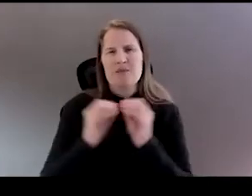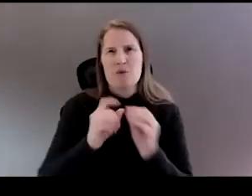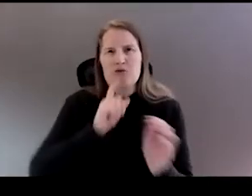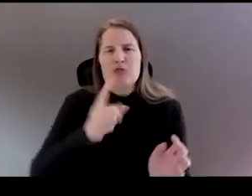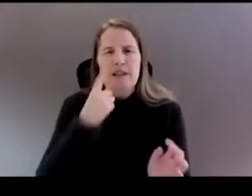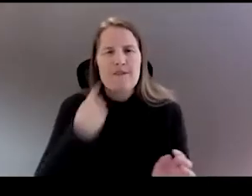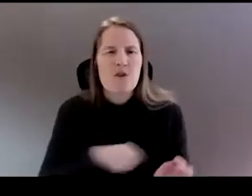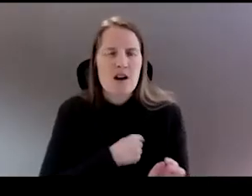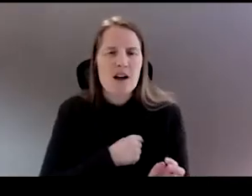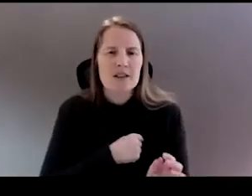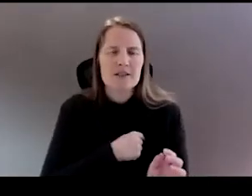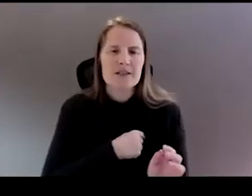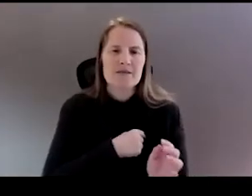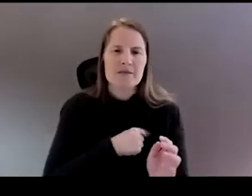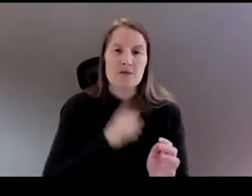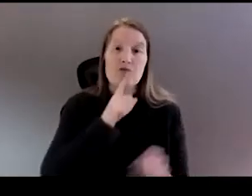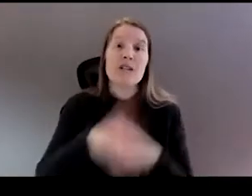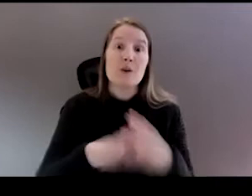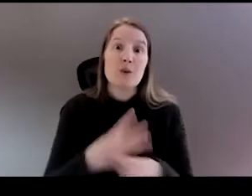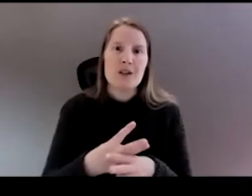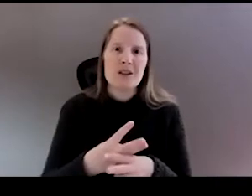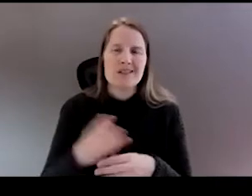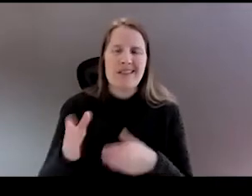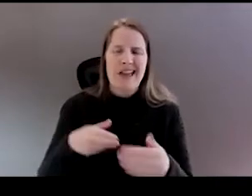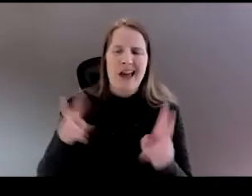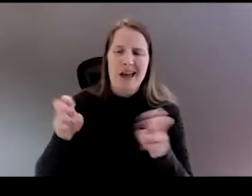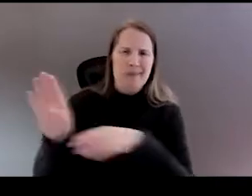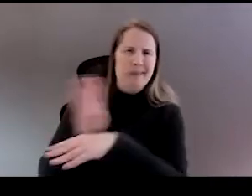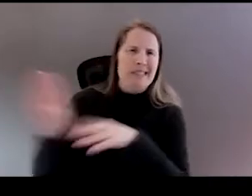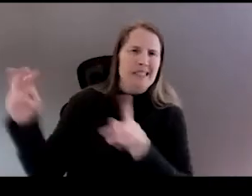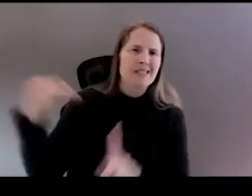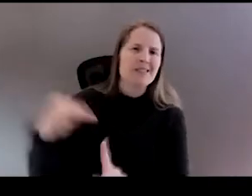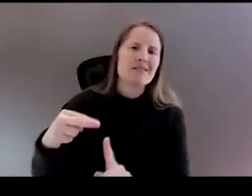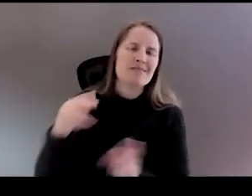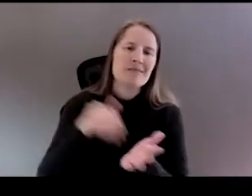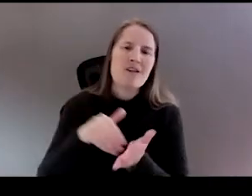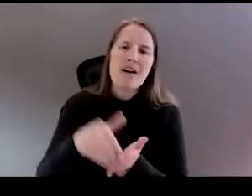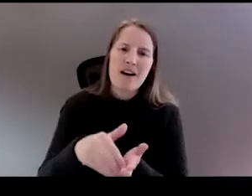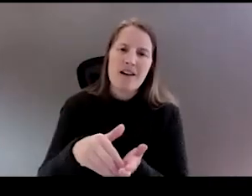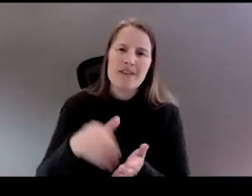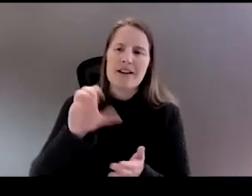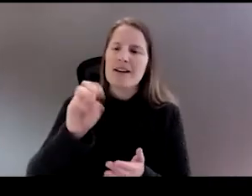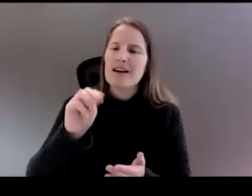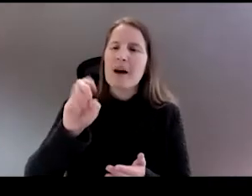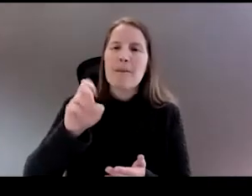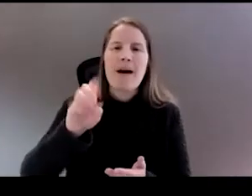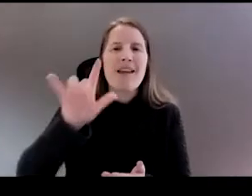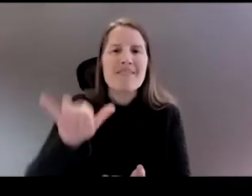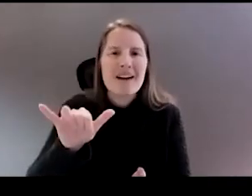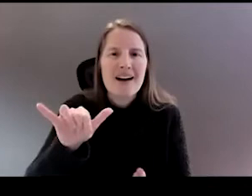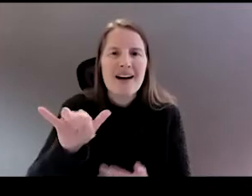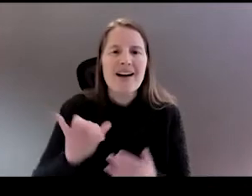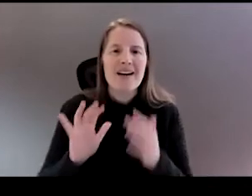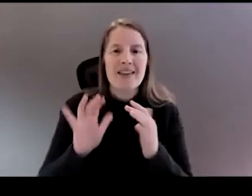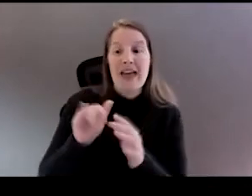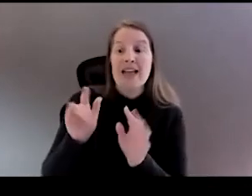something from the business world that often tends to commodify and say that something is worth more than other.